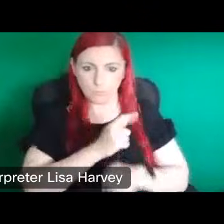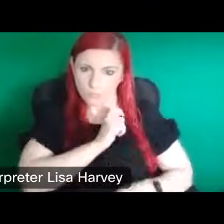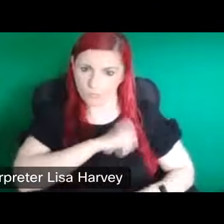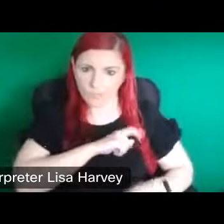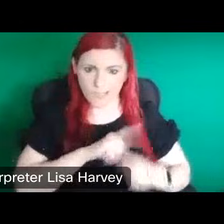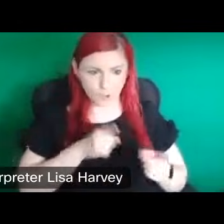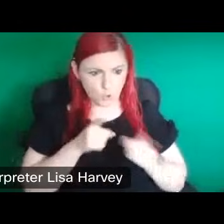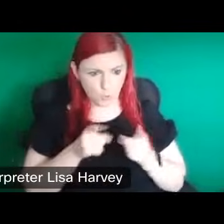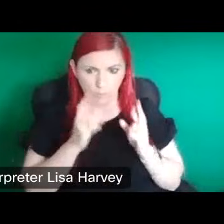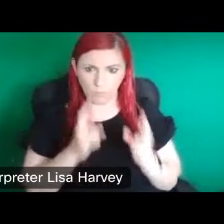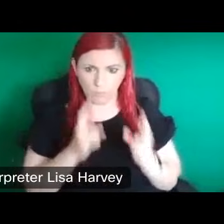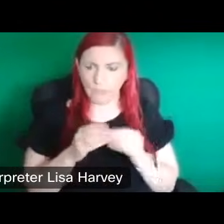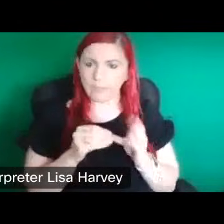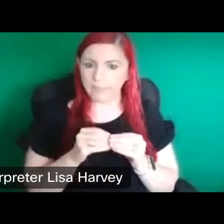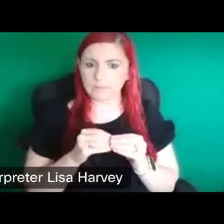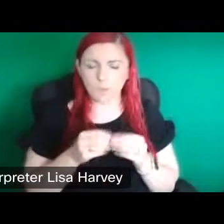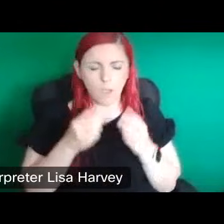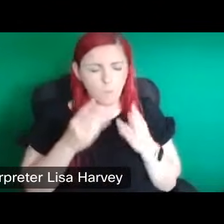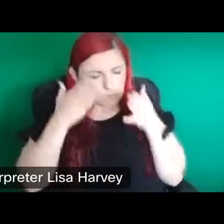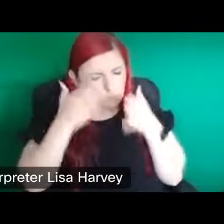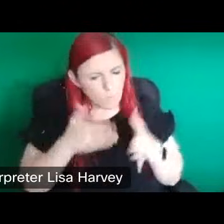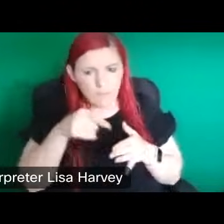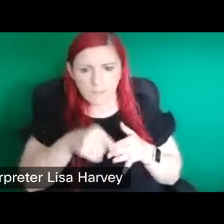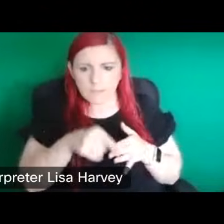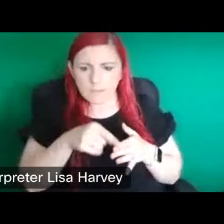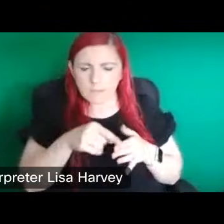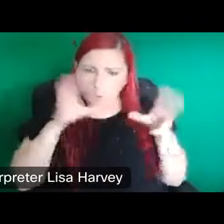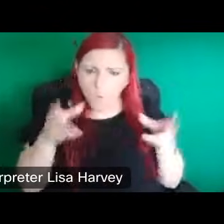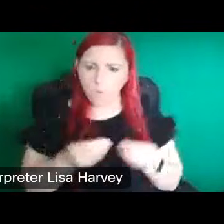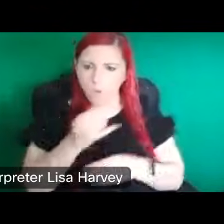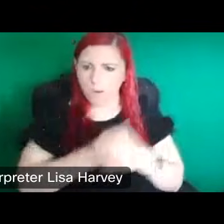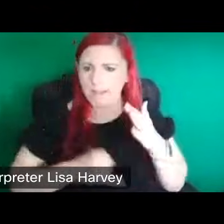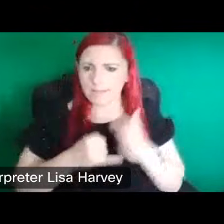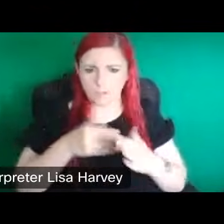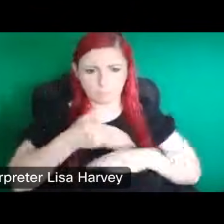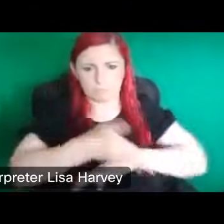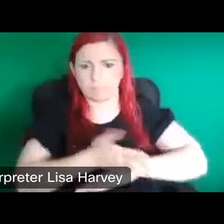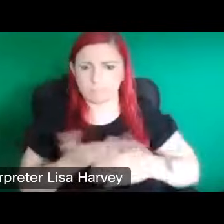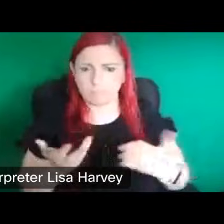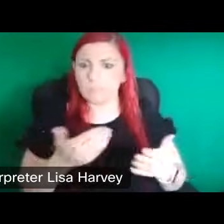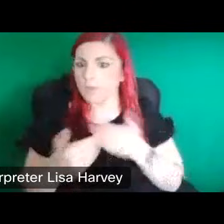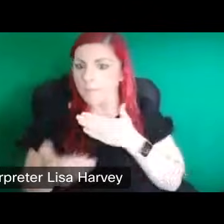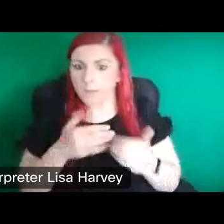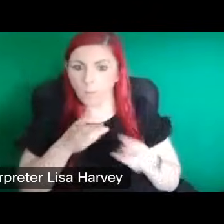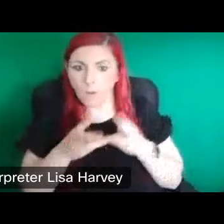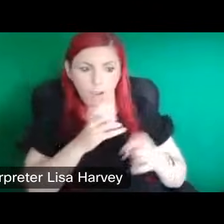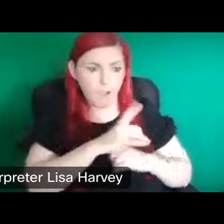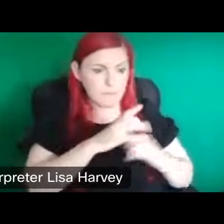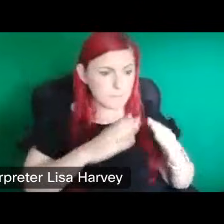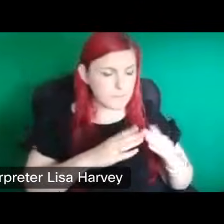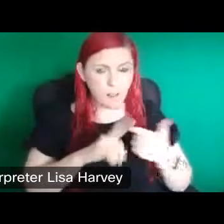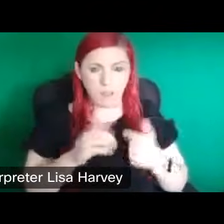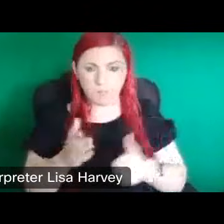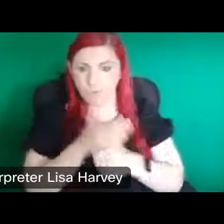thing. So I want to emphasize that this is a whole organisation effort. Whether you're working in a hospital or in a primary